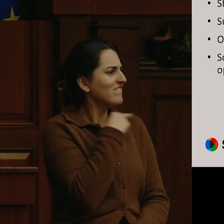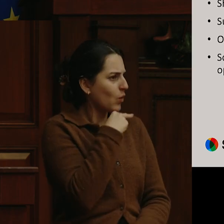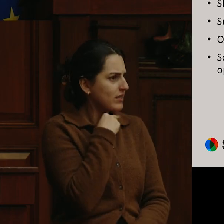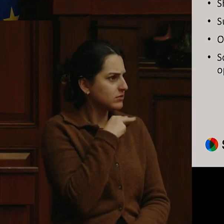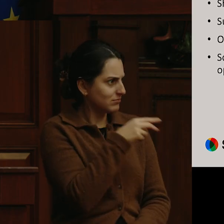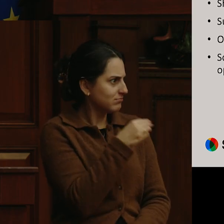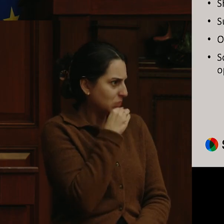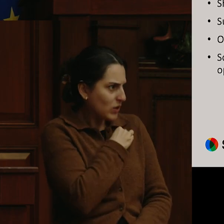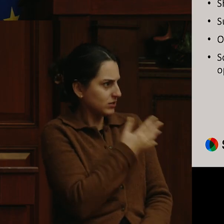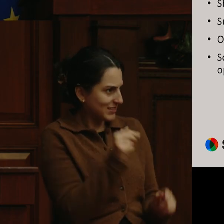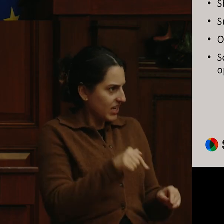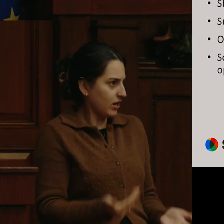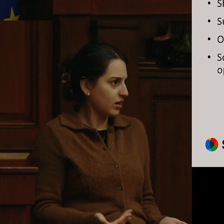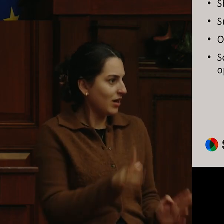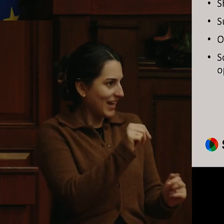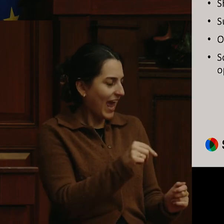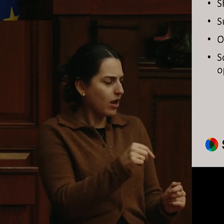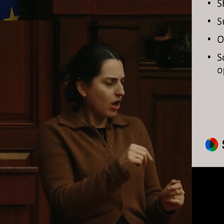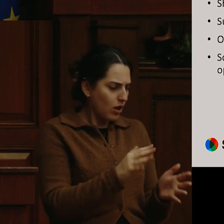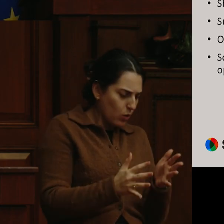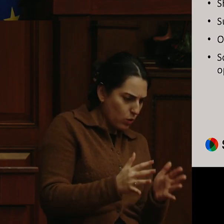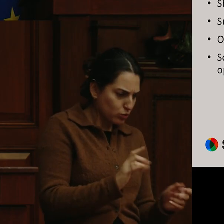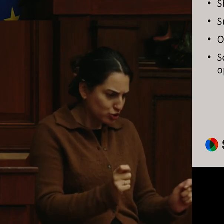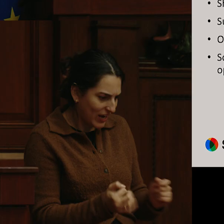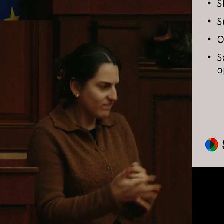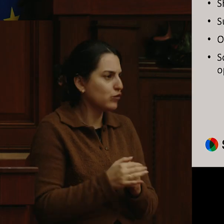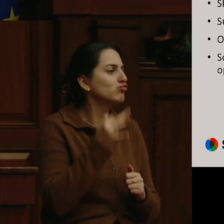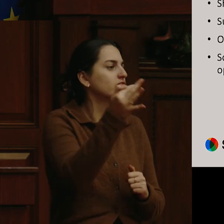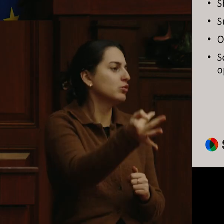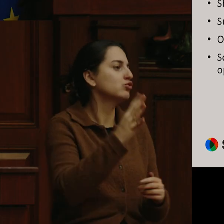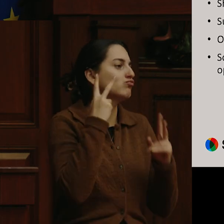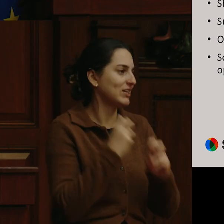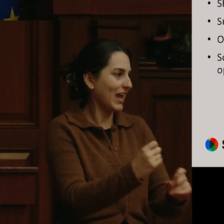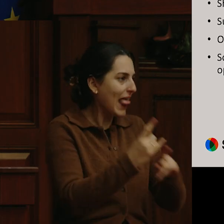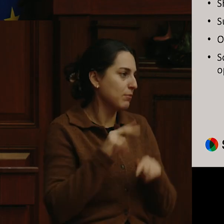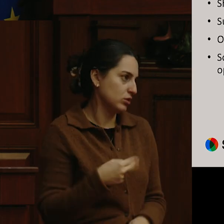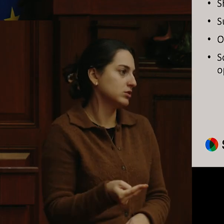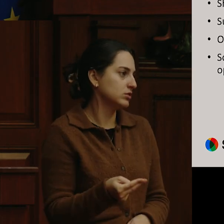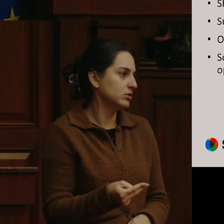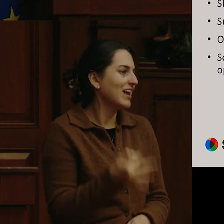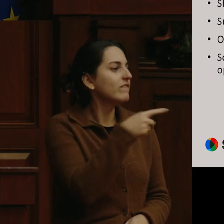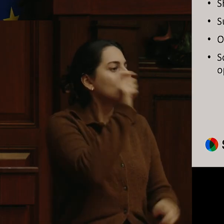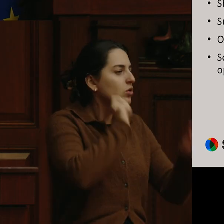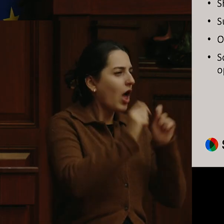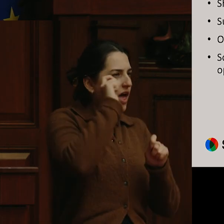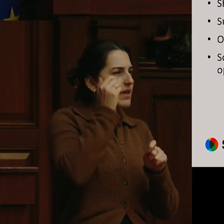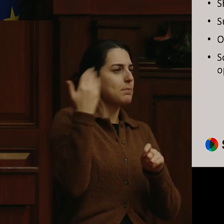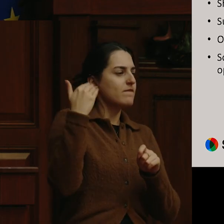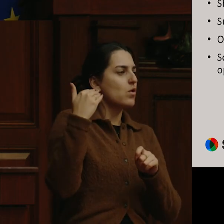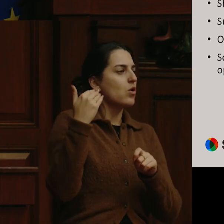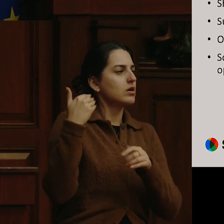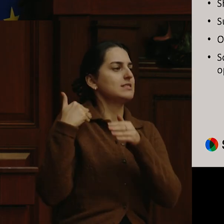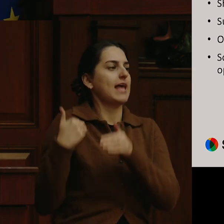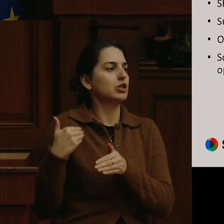can matter here. It can shape what gets researched next. If you've ever thought, and I think from the previous